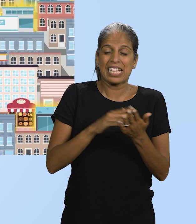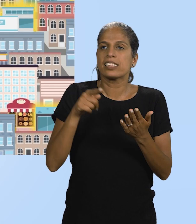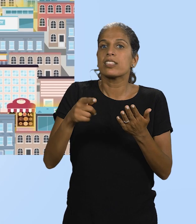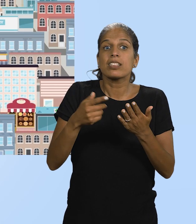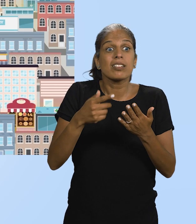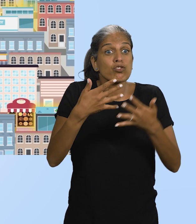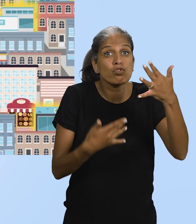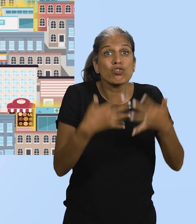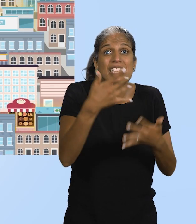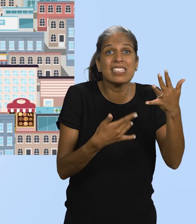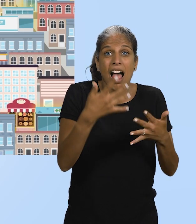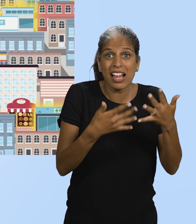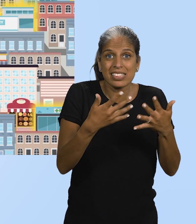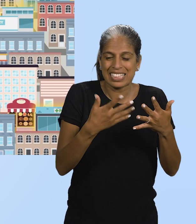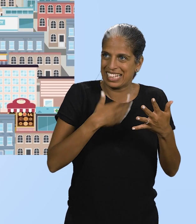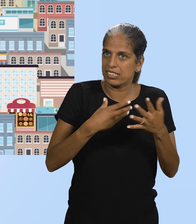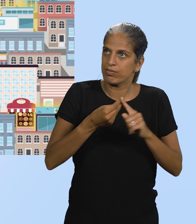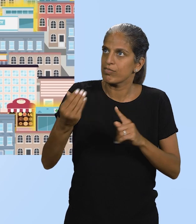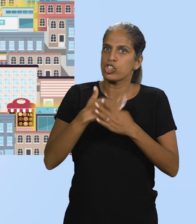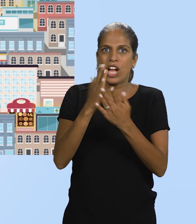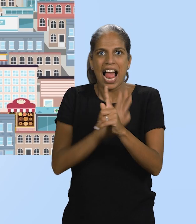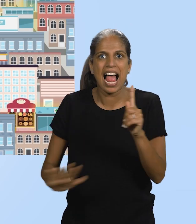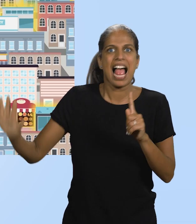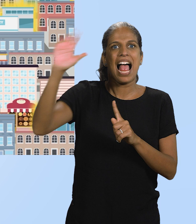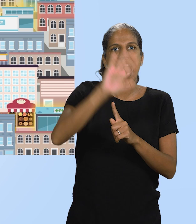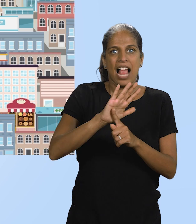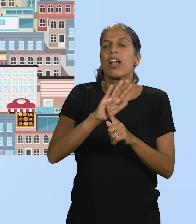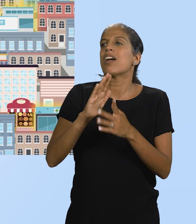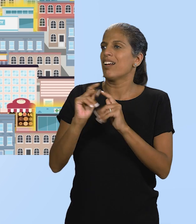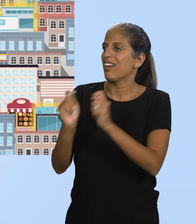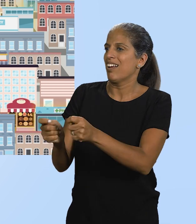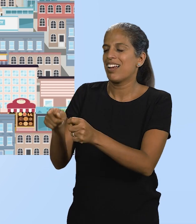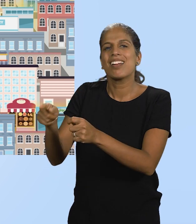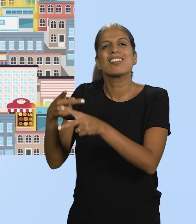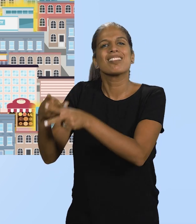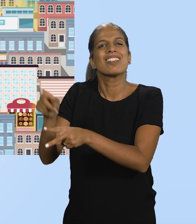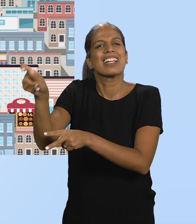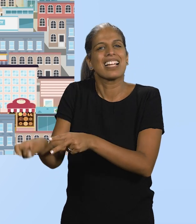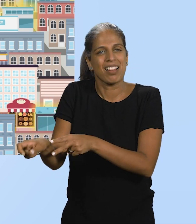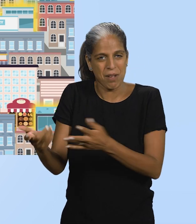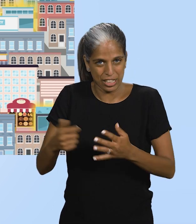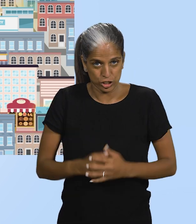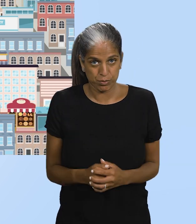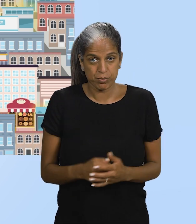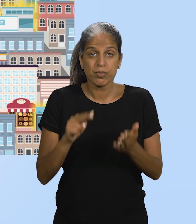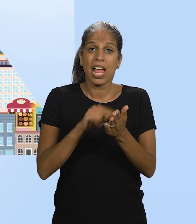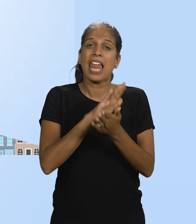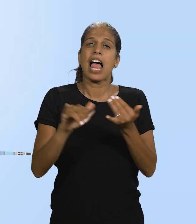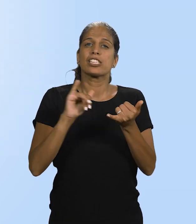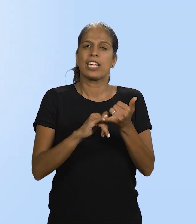can perform pharmacogenetic testing, but the test results need to be used across the NHS wherever patients are receiving